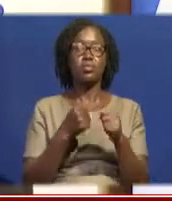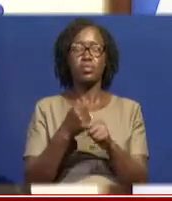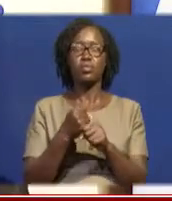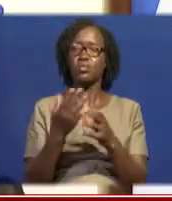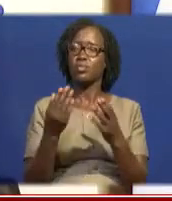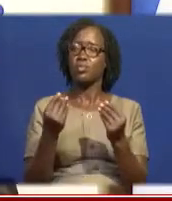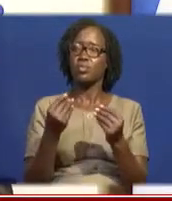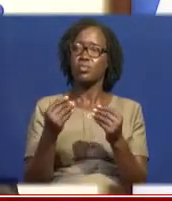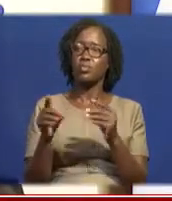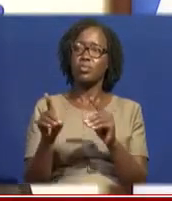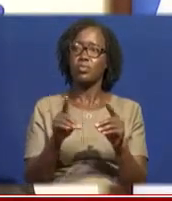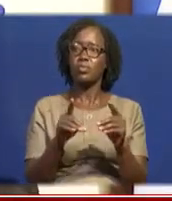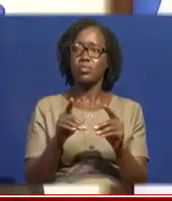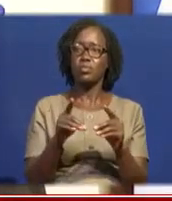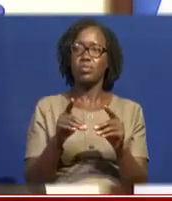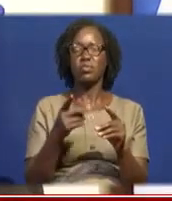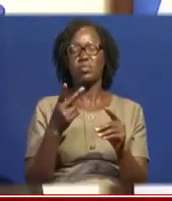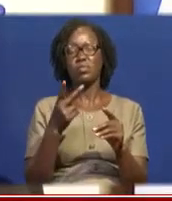do